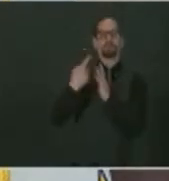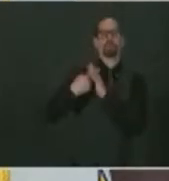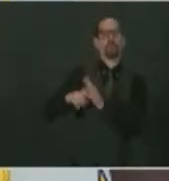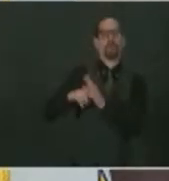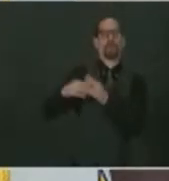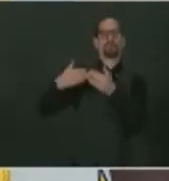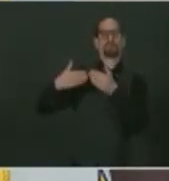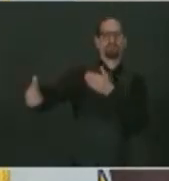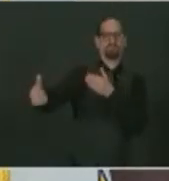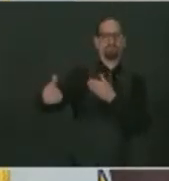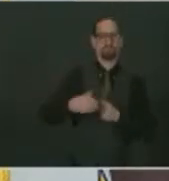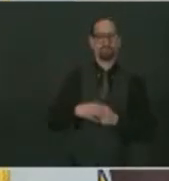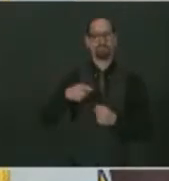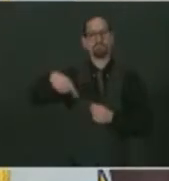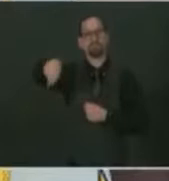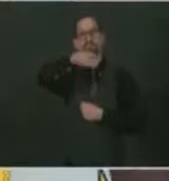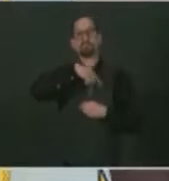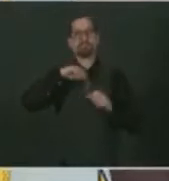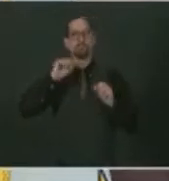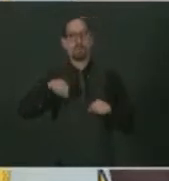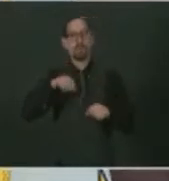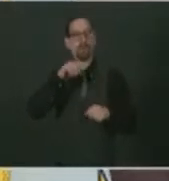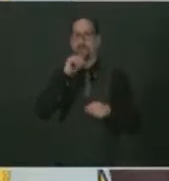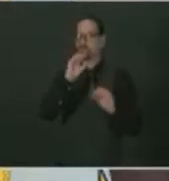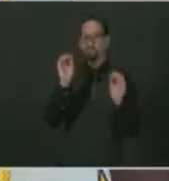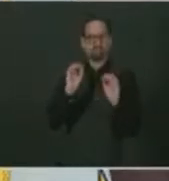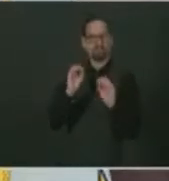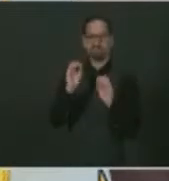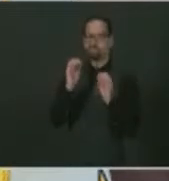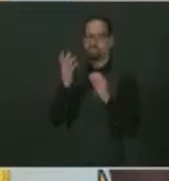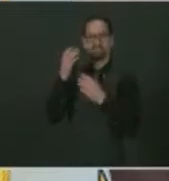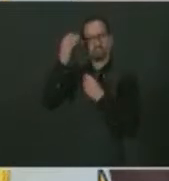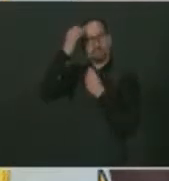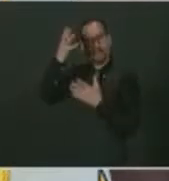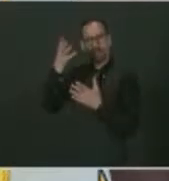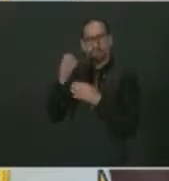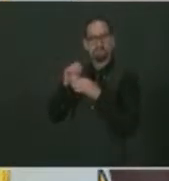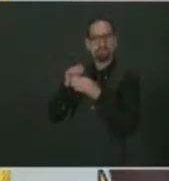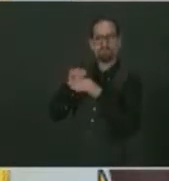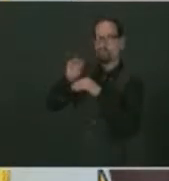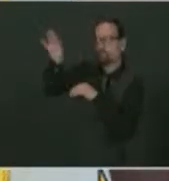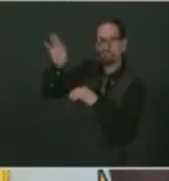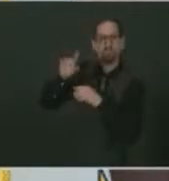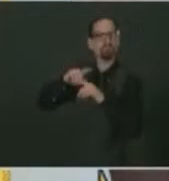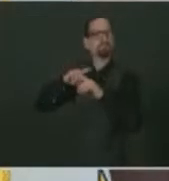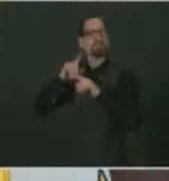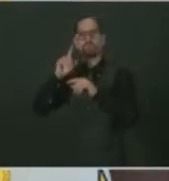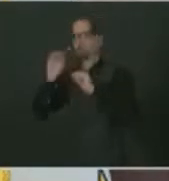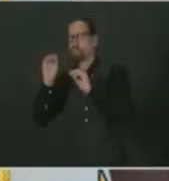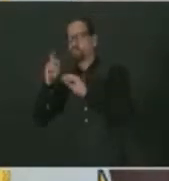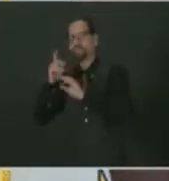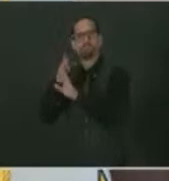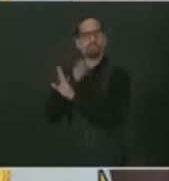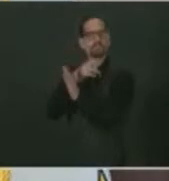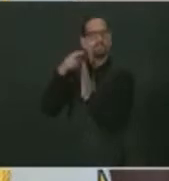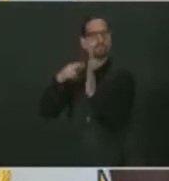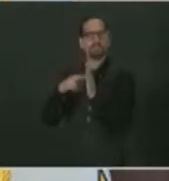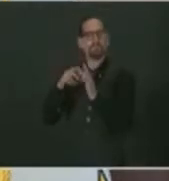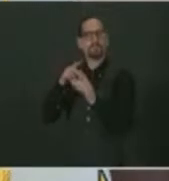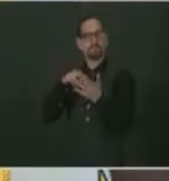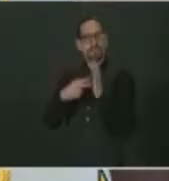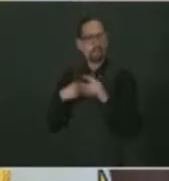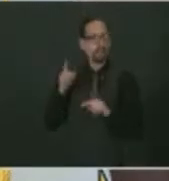don't submit their information into this pre-registration system will still be able to make an appointment like you can now by going directly to